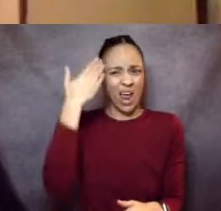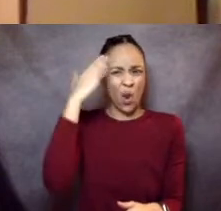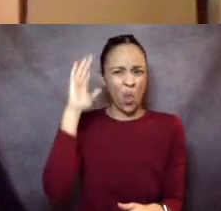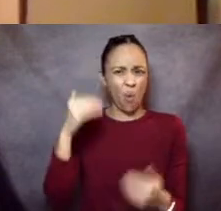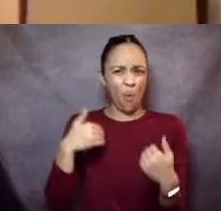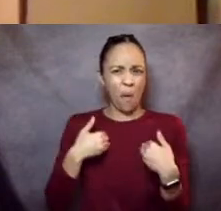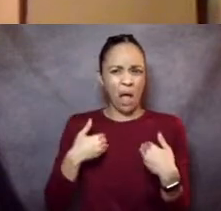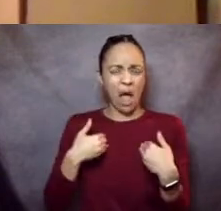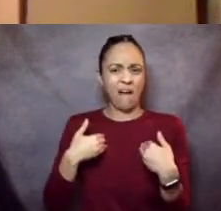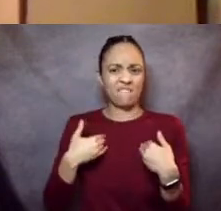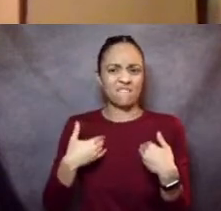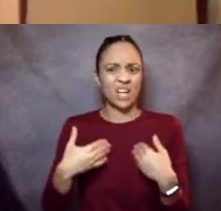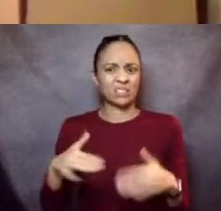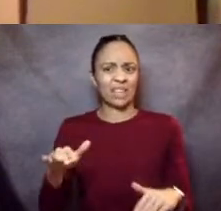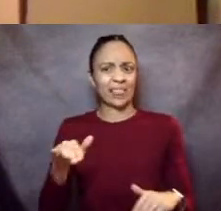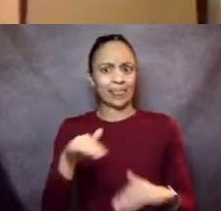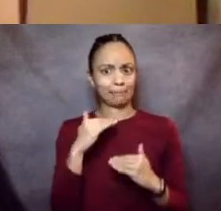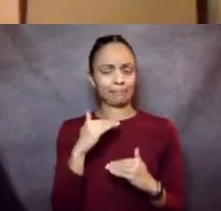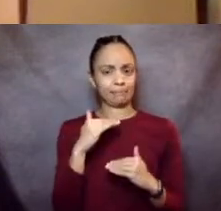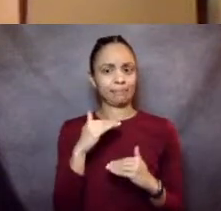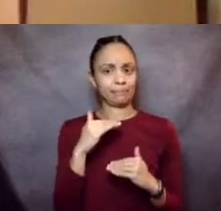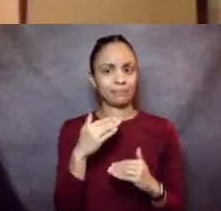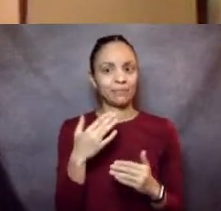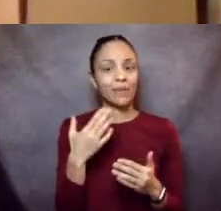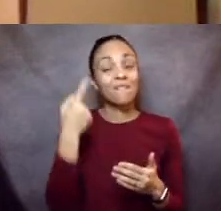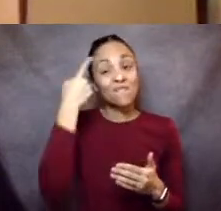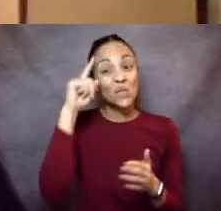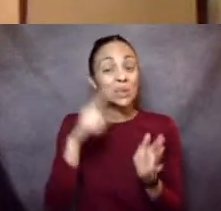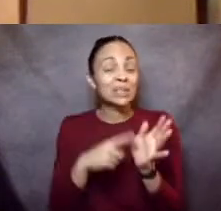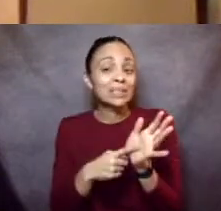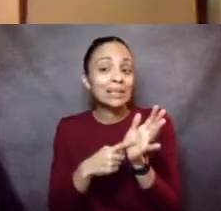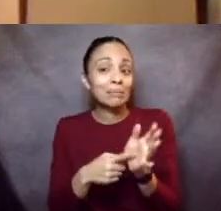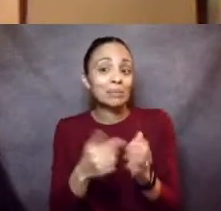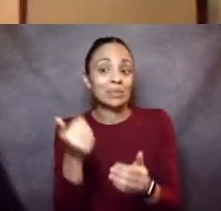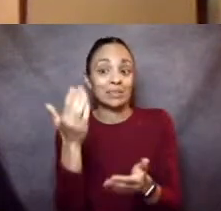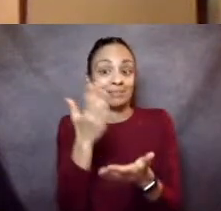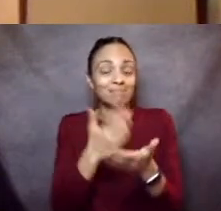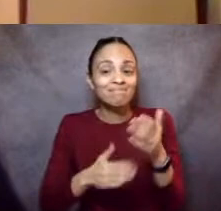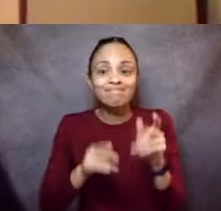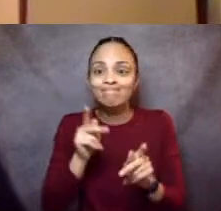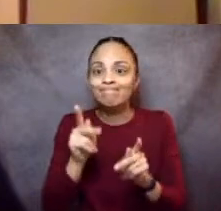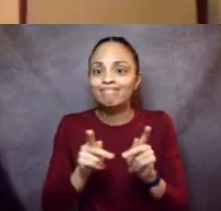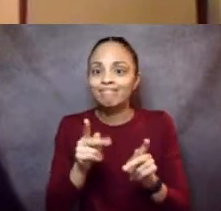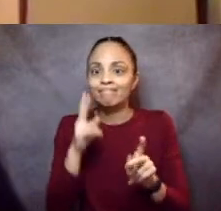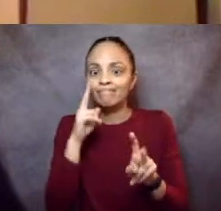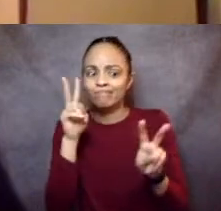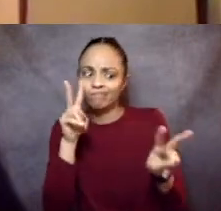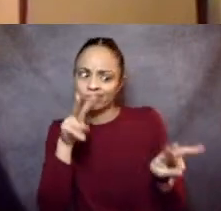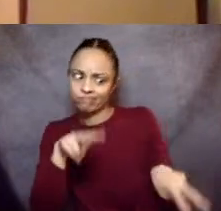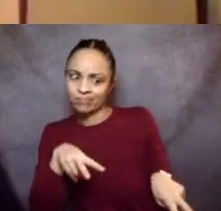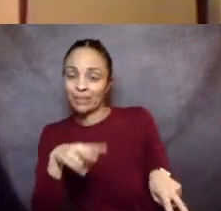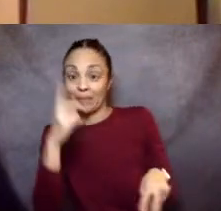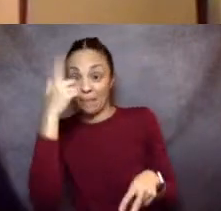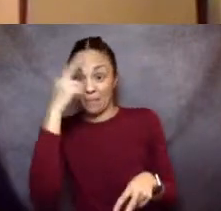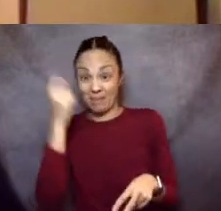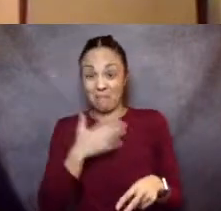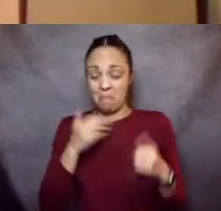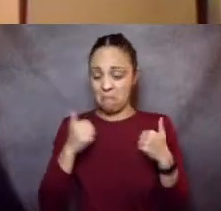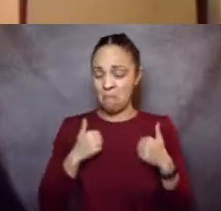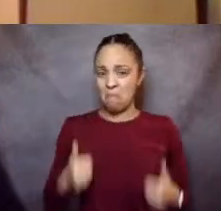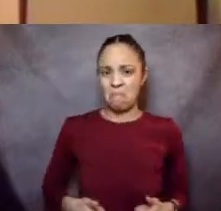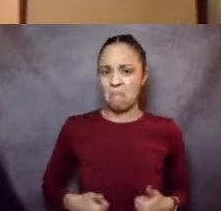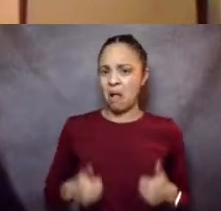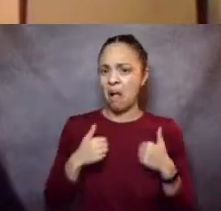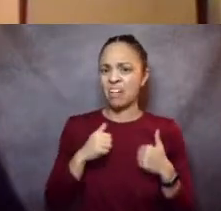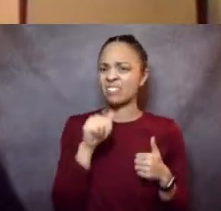that there were body images that were pertinent to ballet dancing. I just knew it was something I